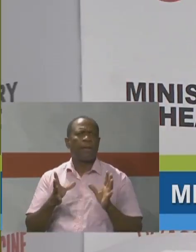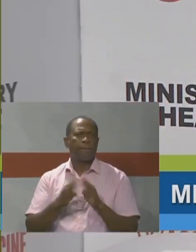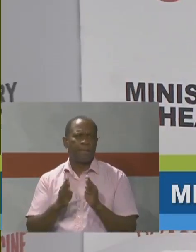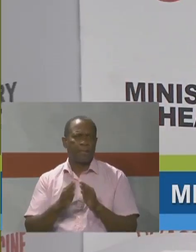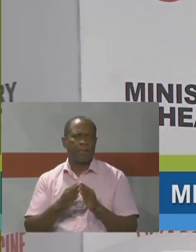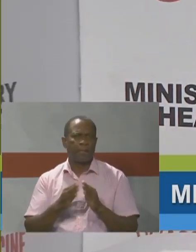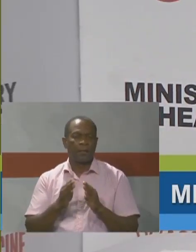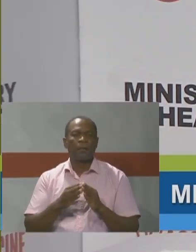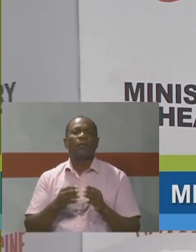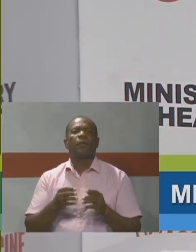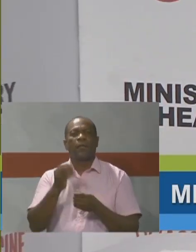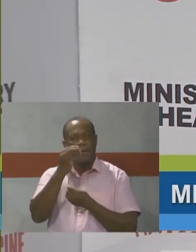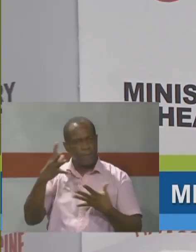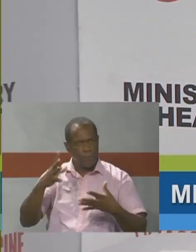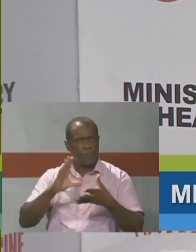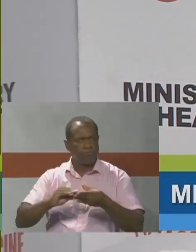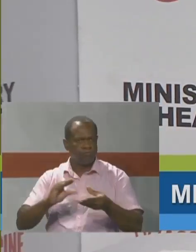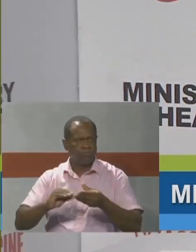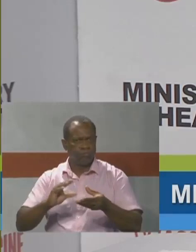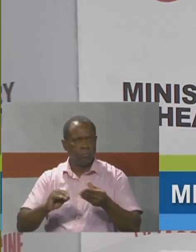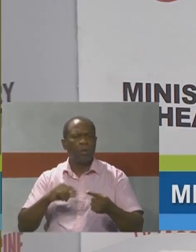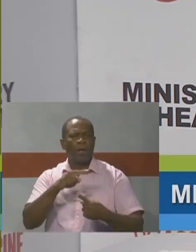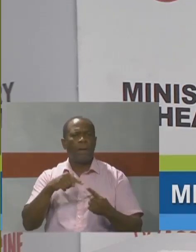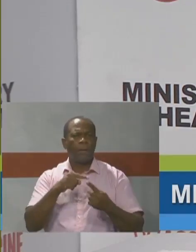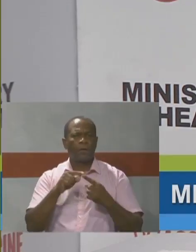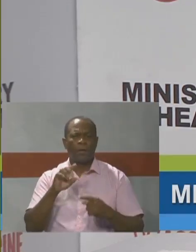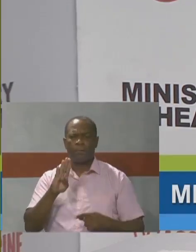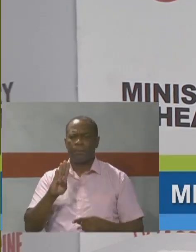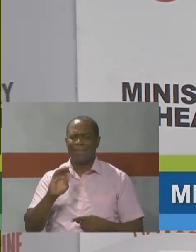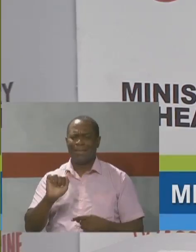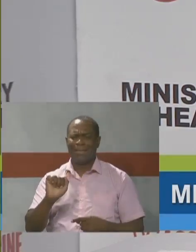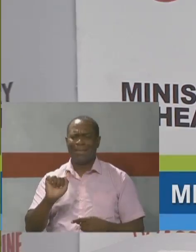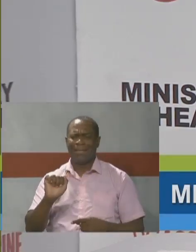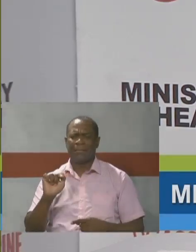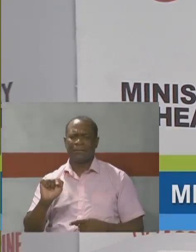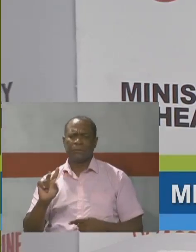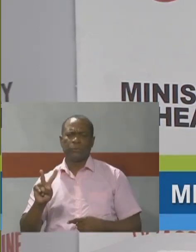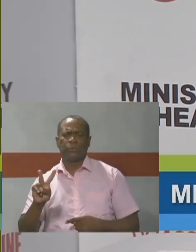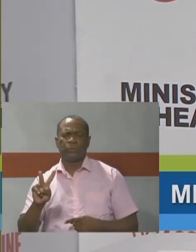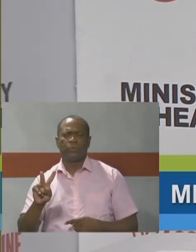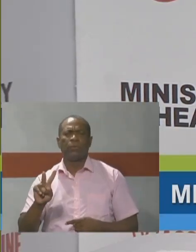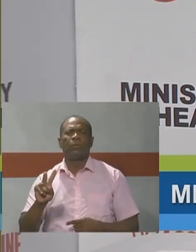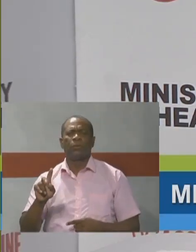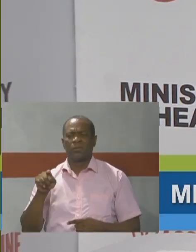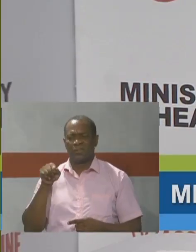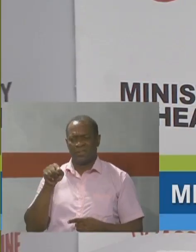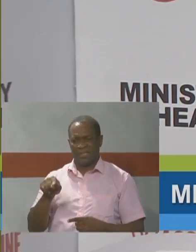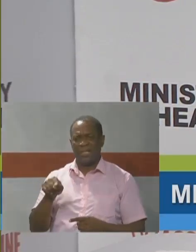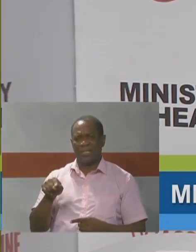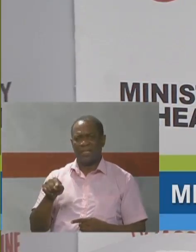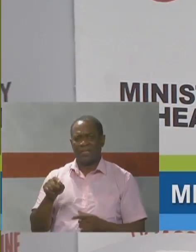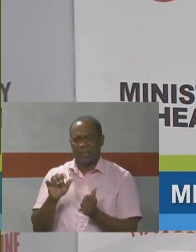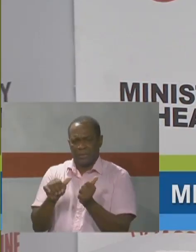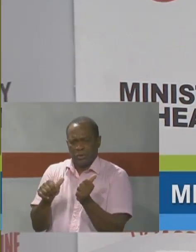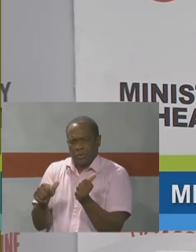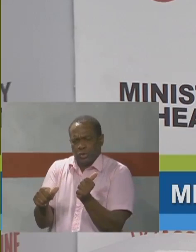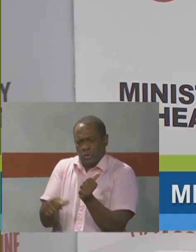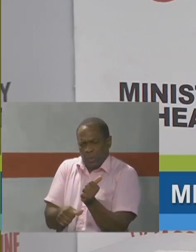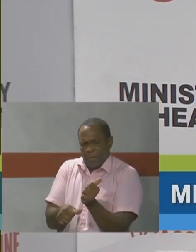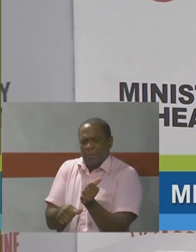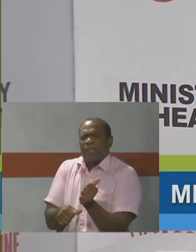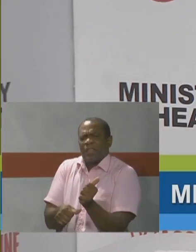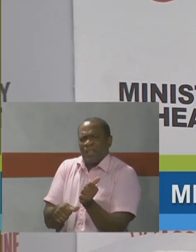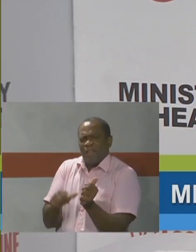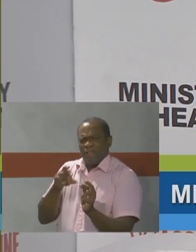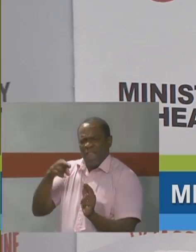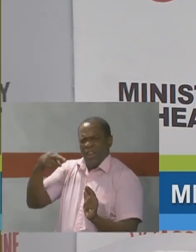statement on this particular sublineage. So the group reinforced that BA2 is a sublineage and should continue to be considered a variant